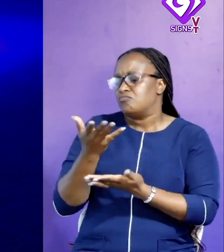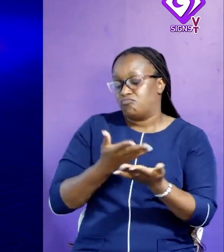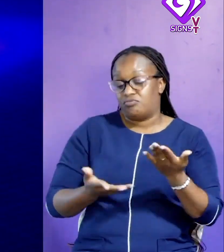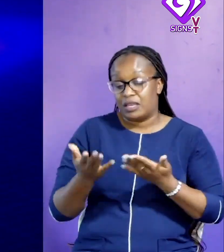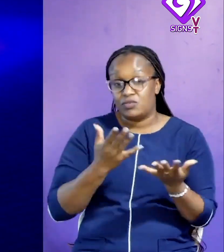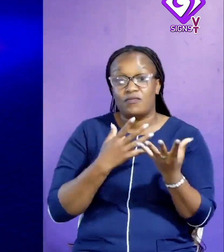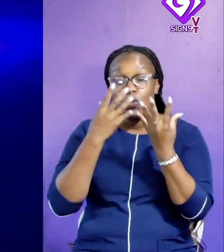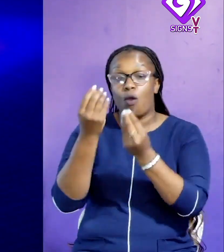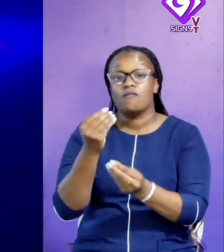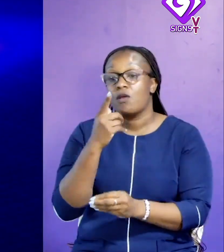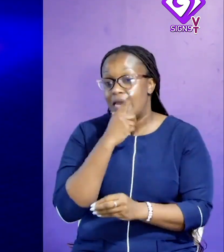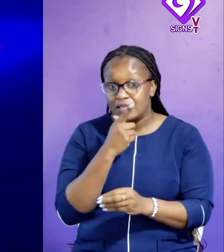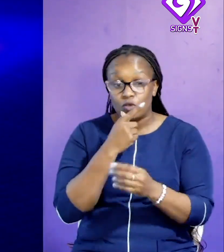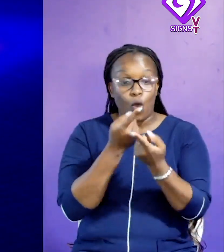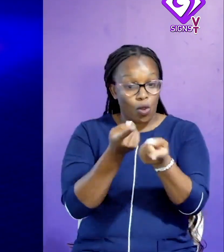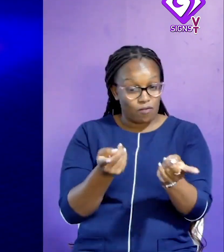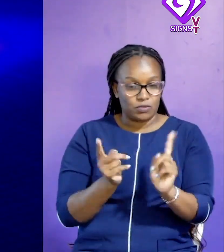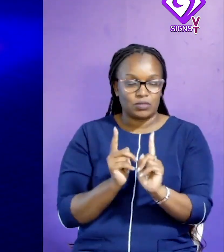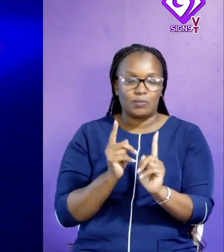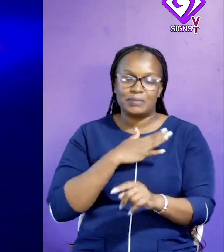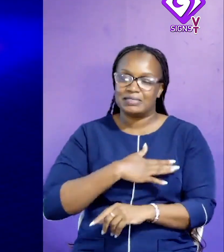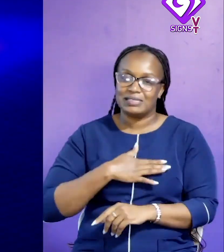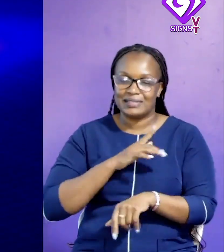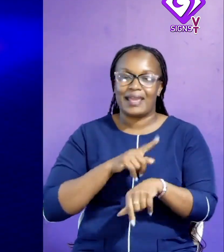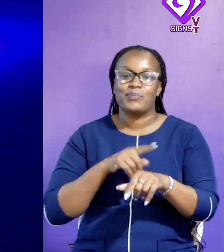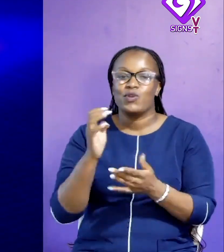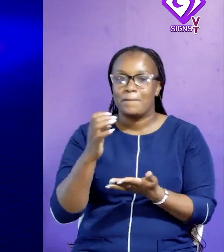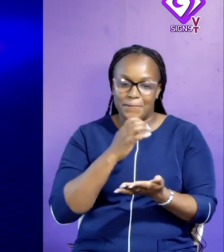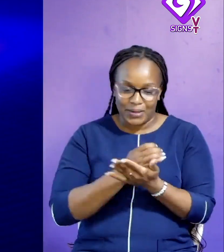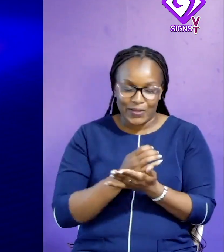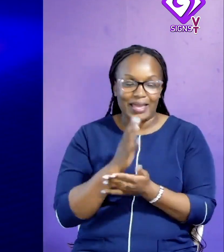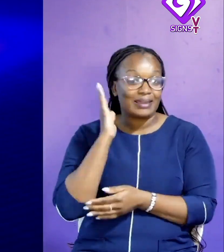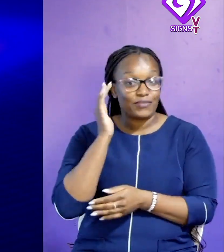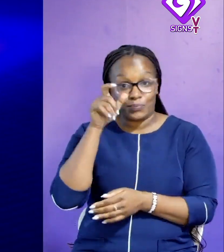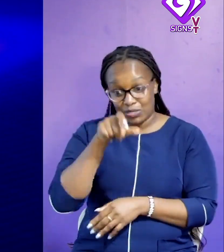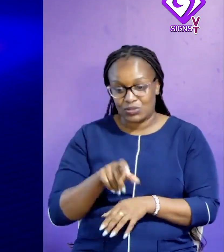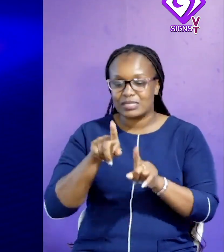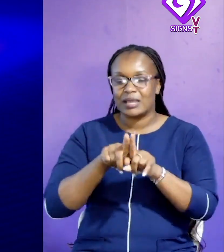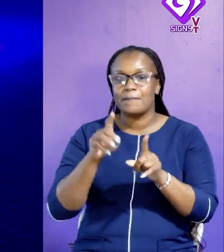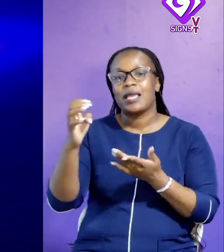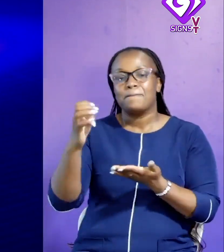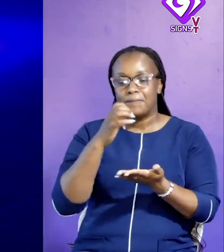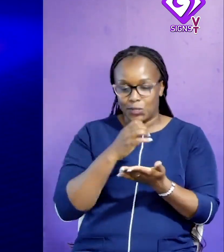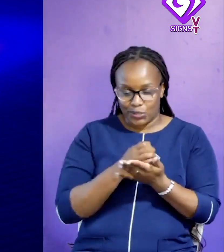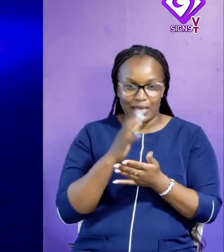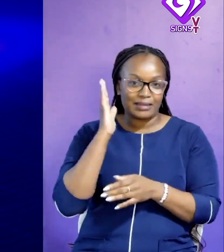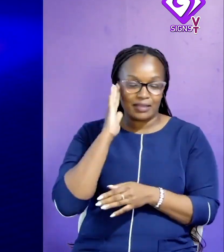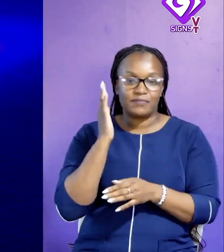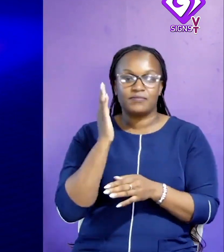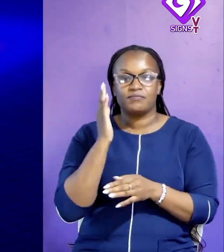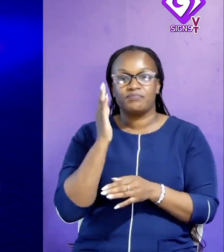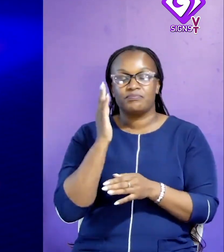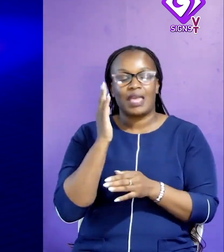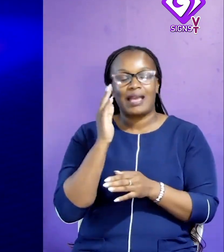lunch, all of you. So kindly, when you employ a deaf person, employ a sign interpreter, it will be very easy. Even for